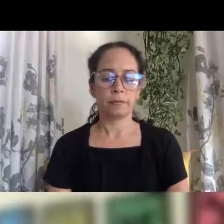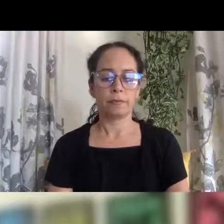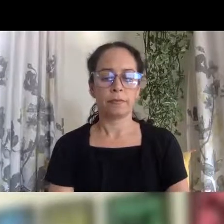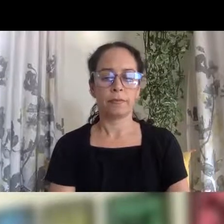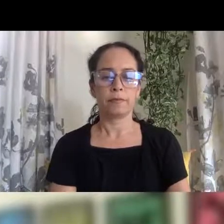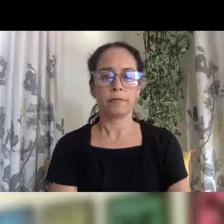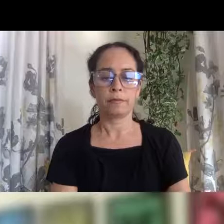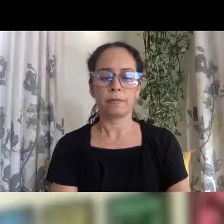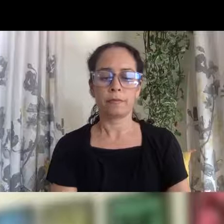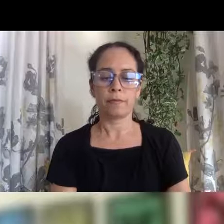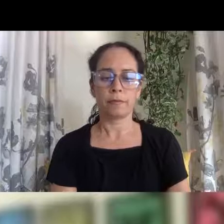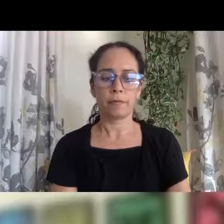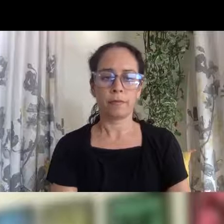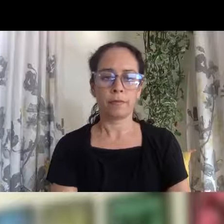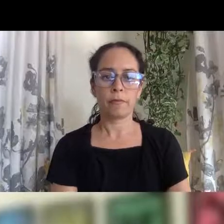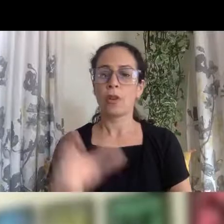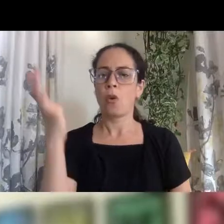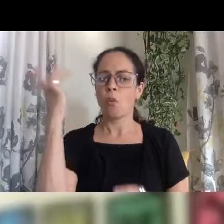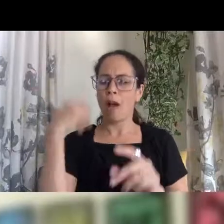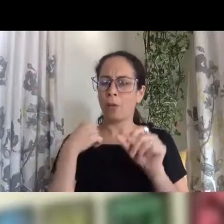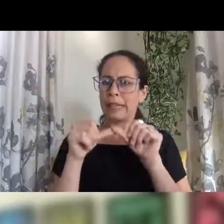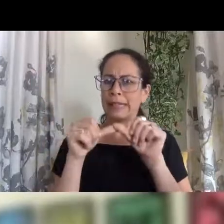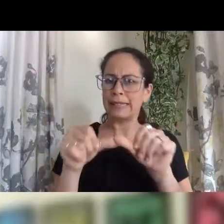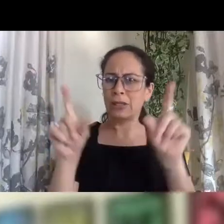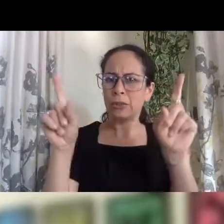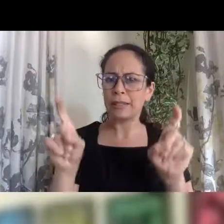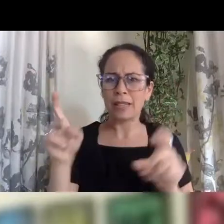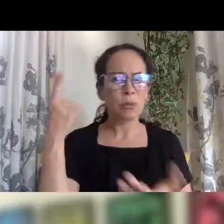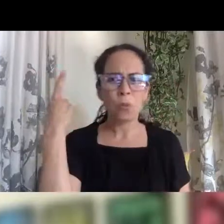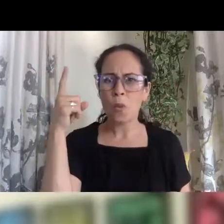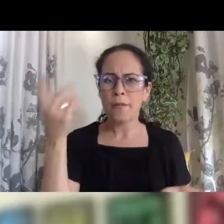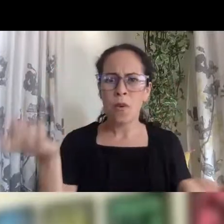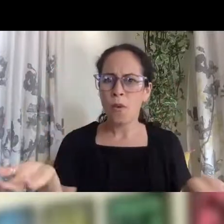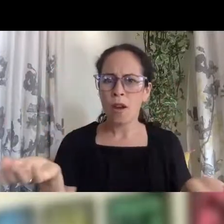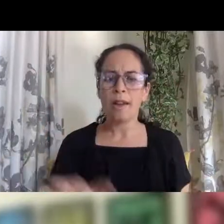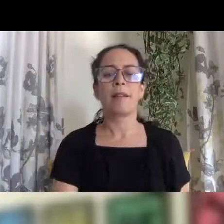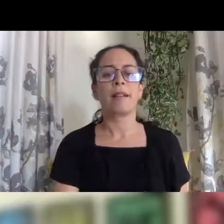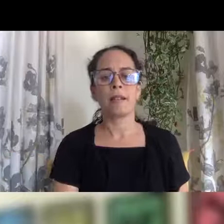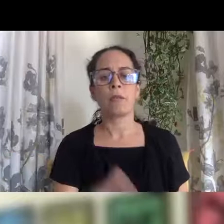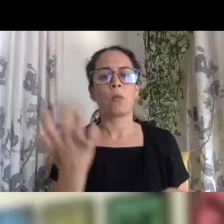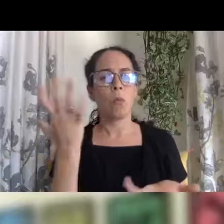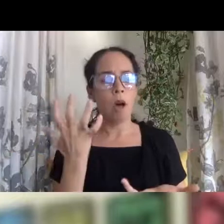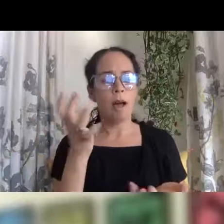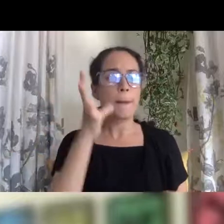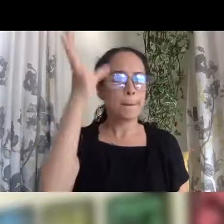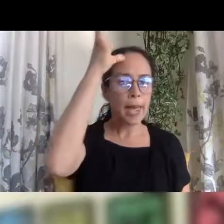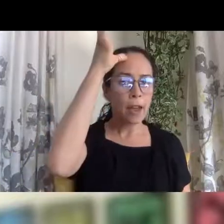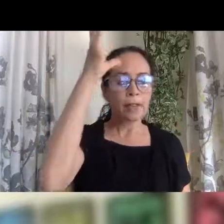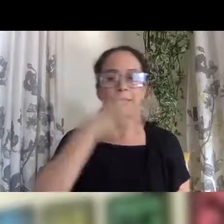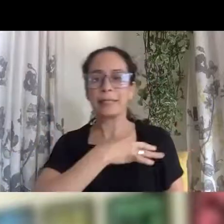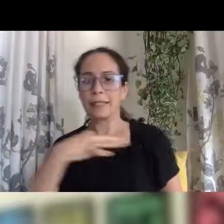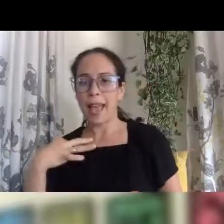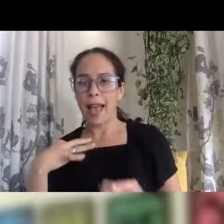So why are we continuing to test? We want to keep parents, staff, and students safe.